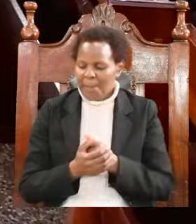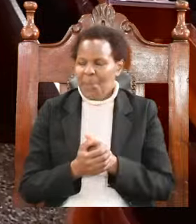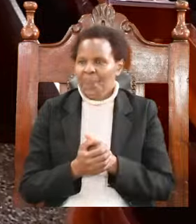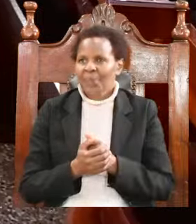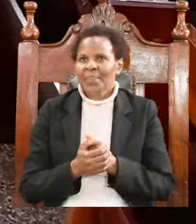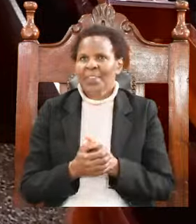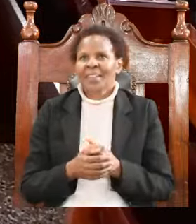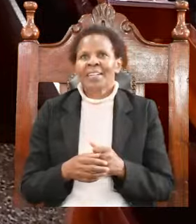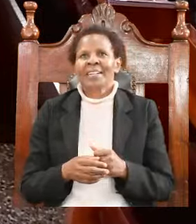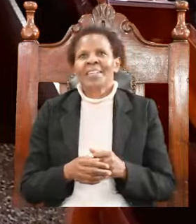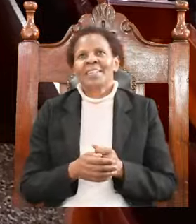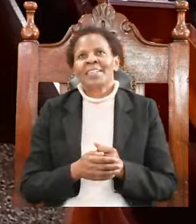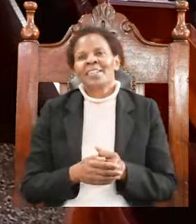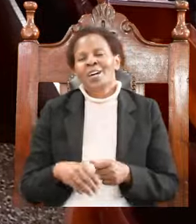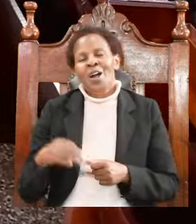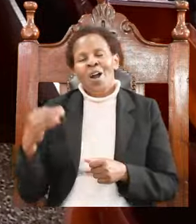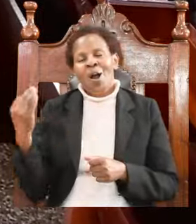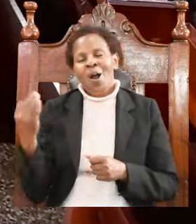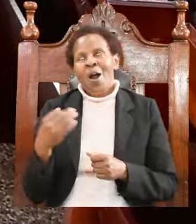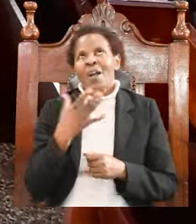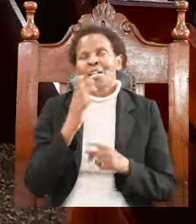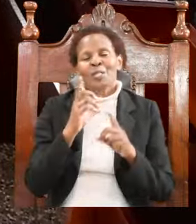Yende mbere injiri ho.